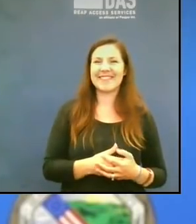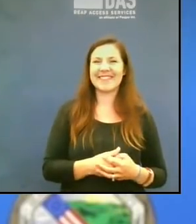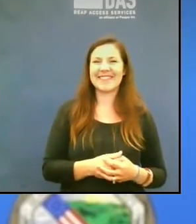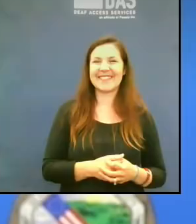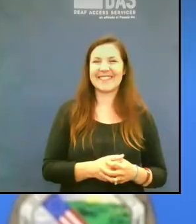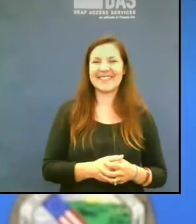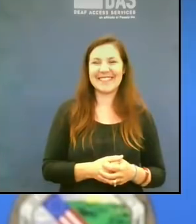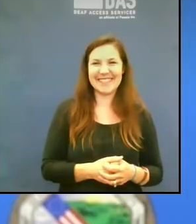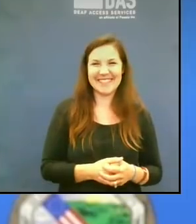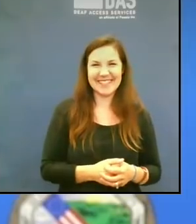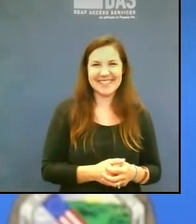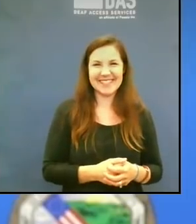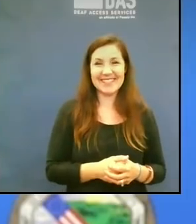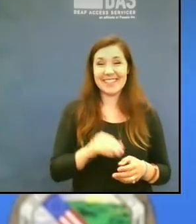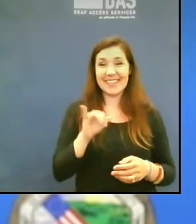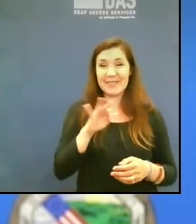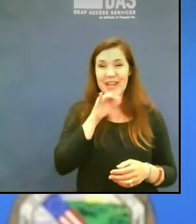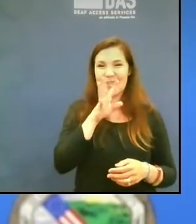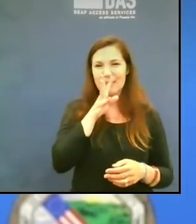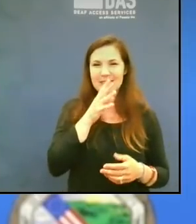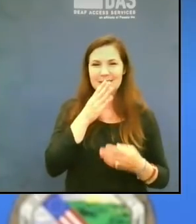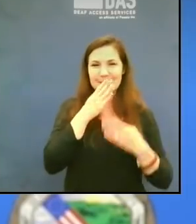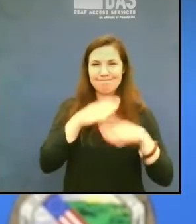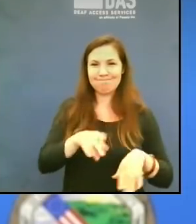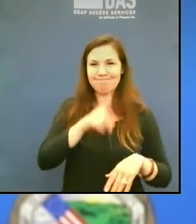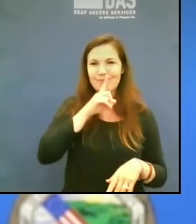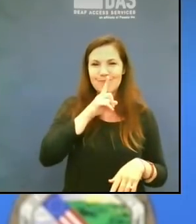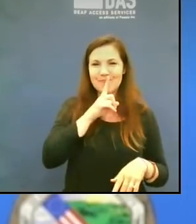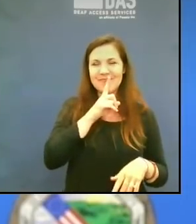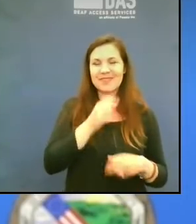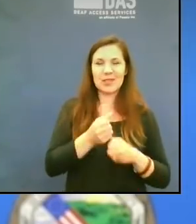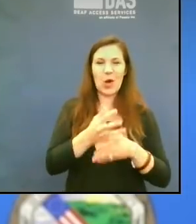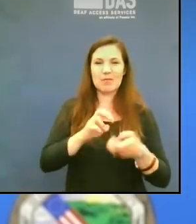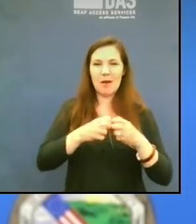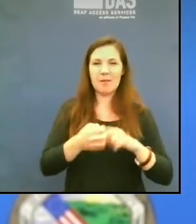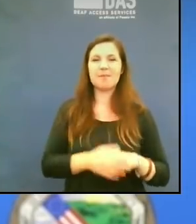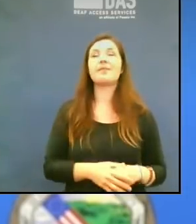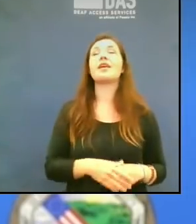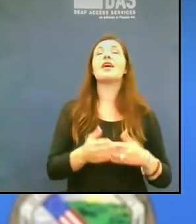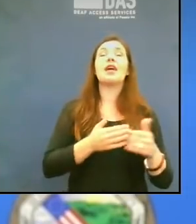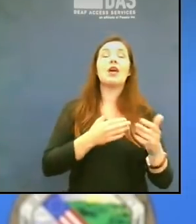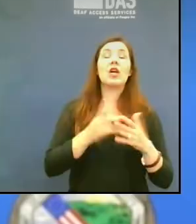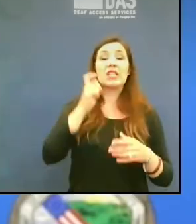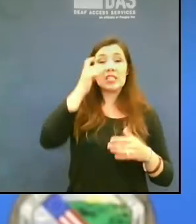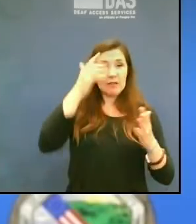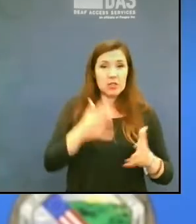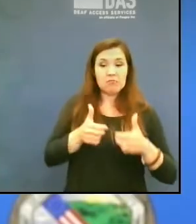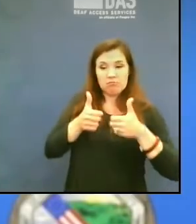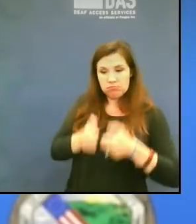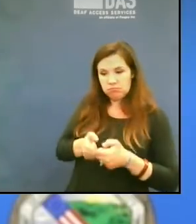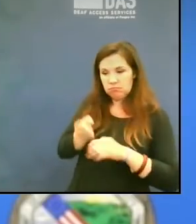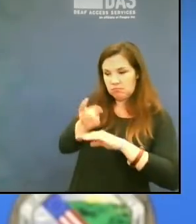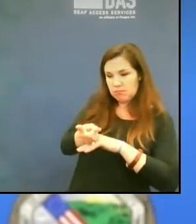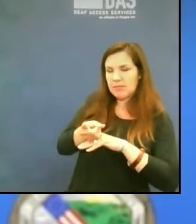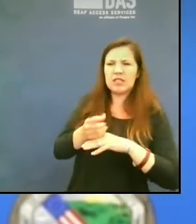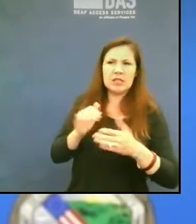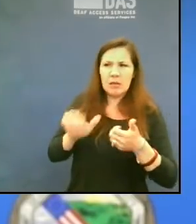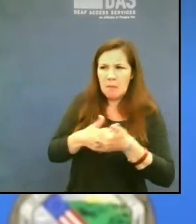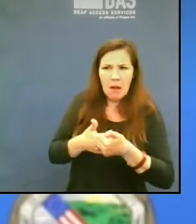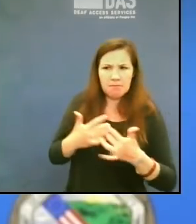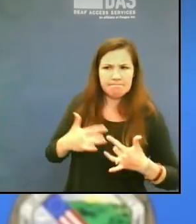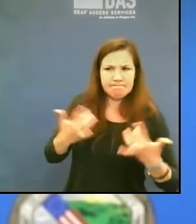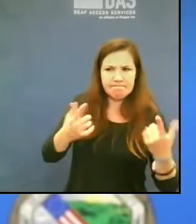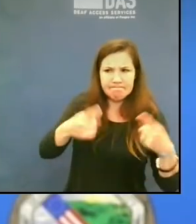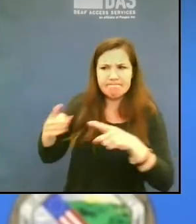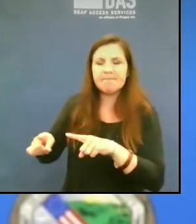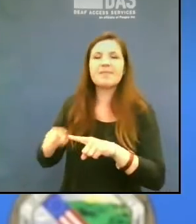And all of you, if you're not speaking, could you go to mute? Just causes problems. I actually was texting with the governor today to try to find an update, and the governor